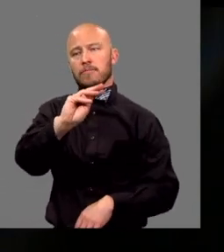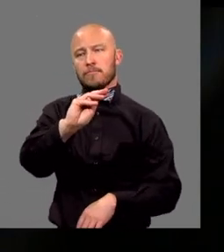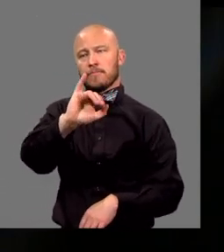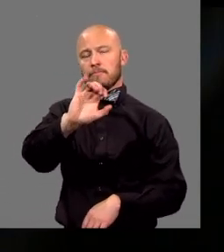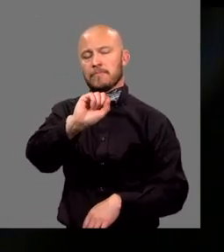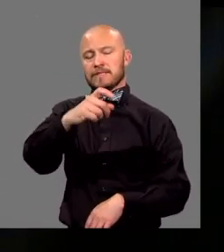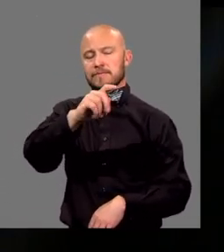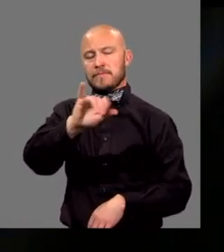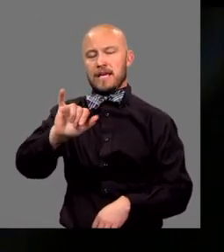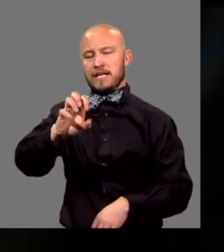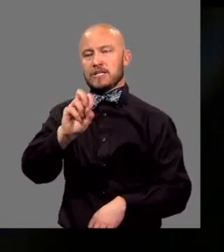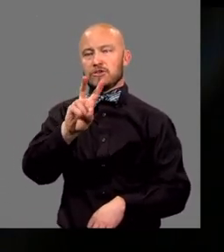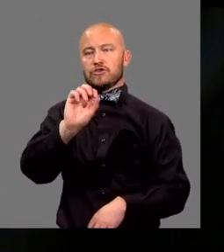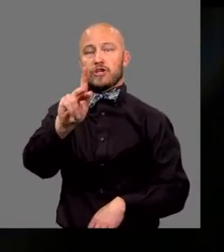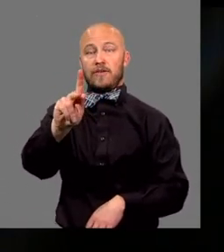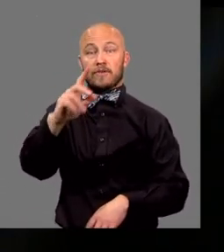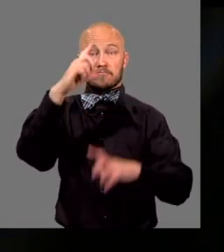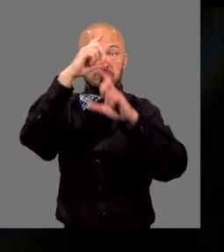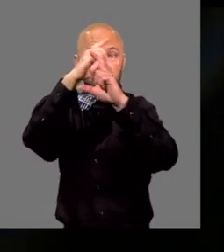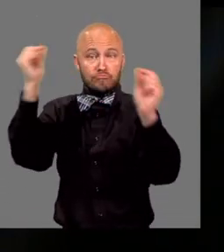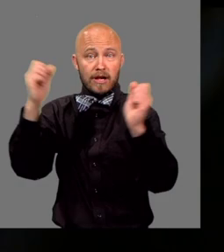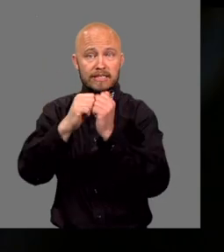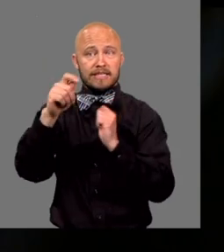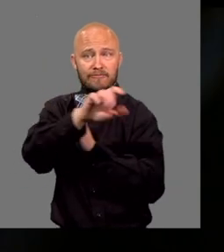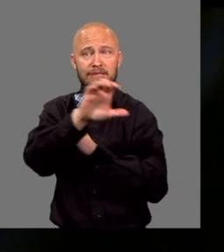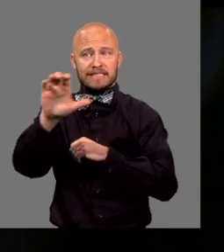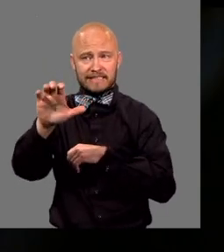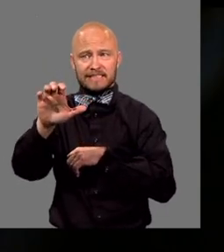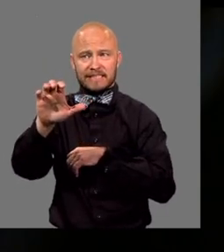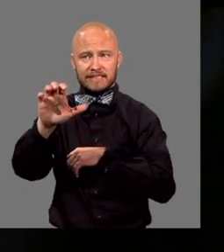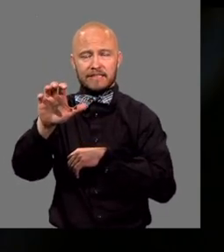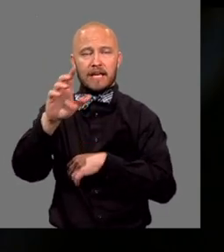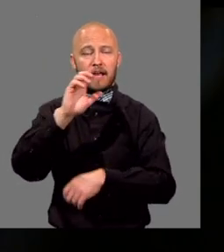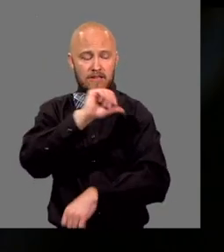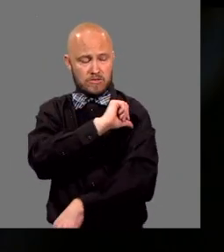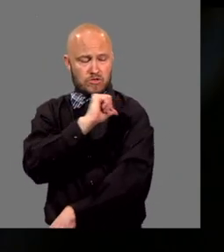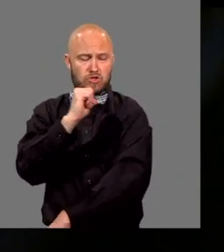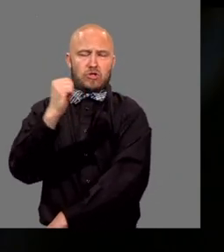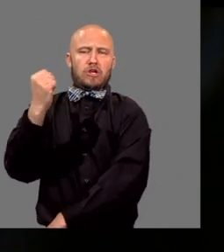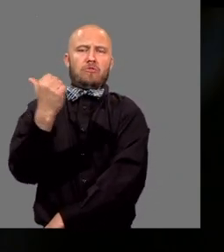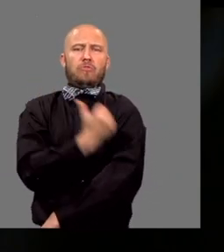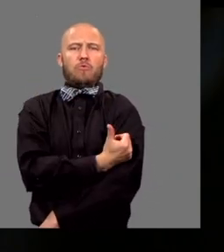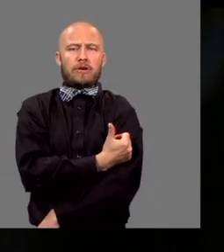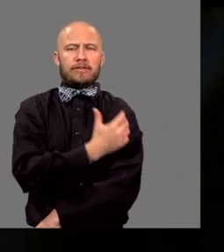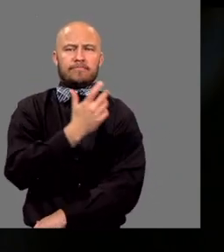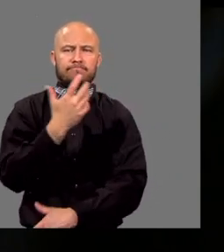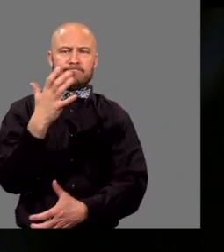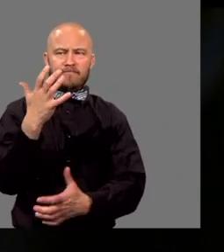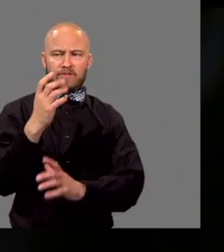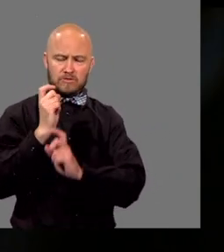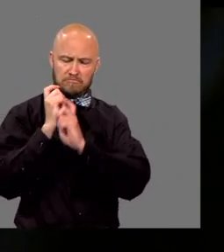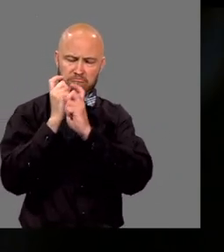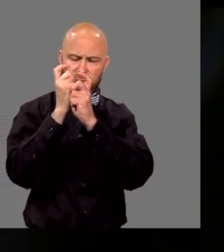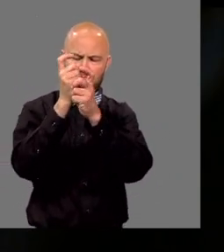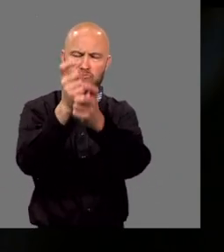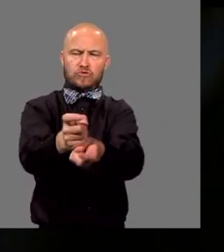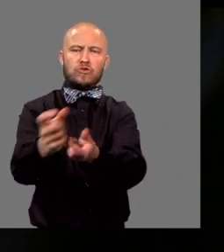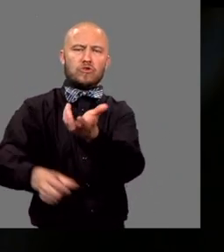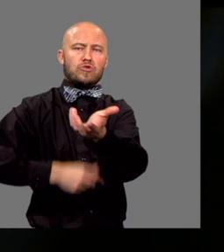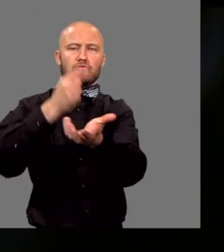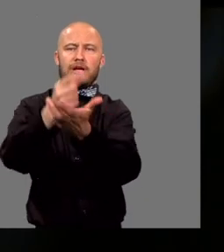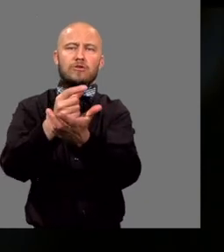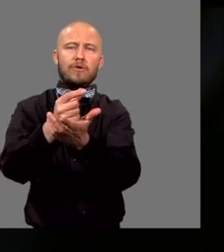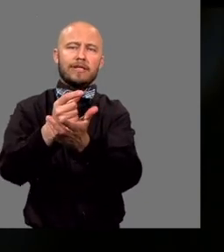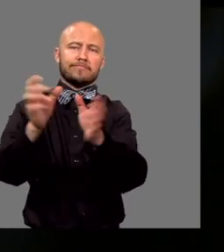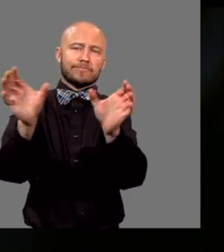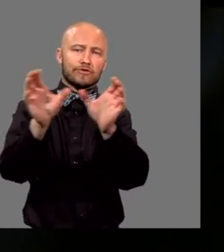Ms. Pattier Javik, the president of Pueblo Community College, the authority to confer the appropriate degrees